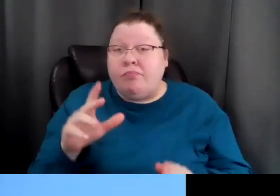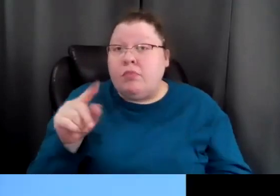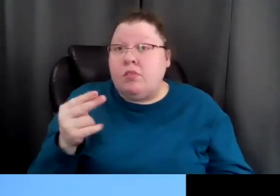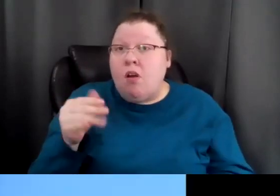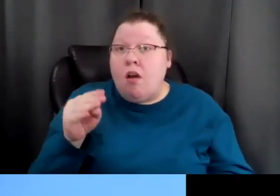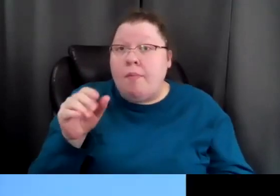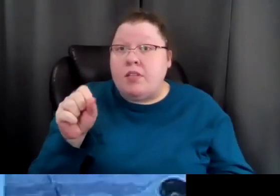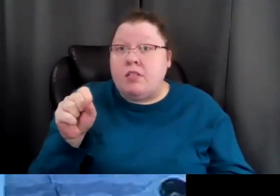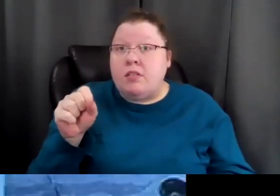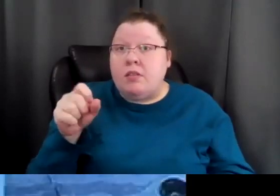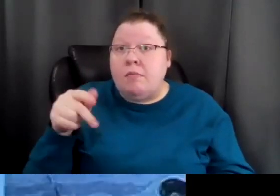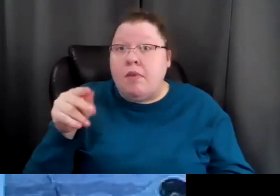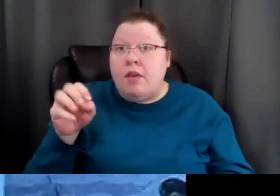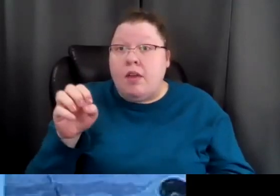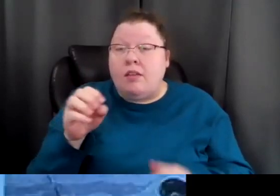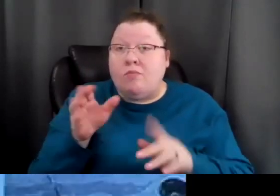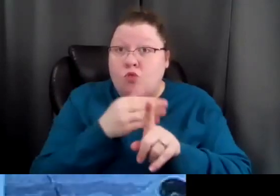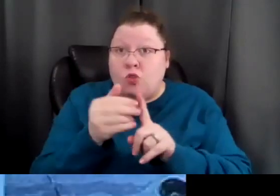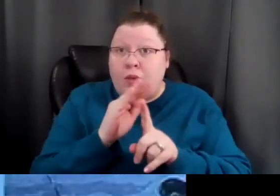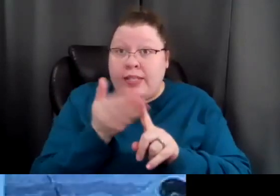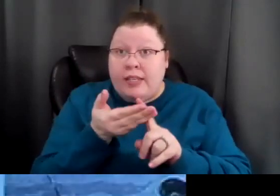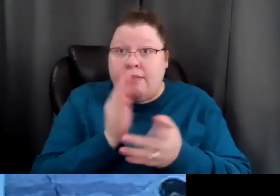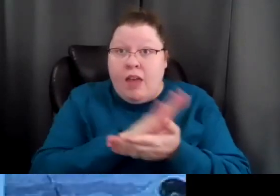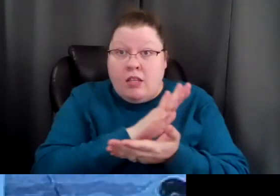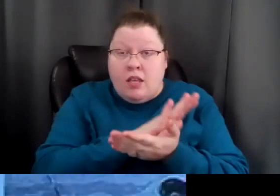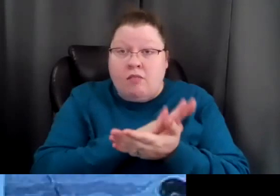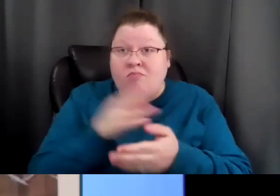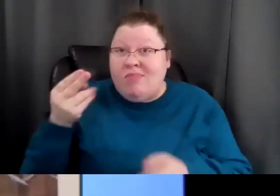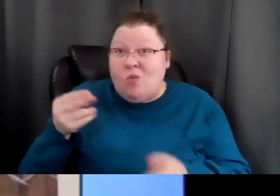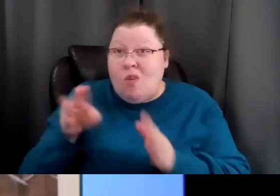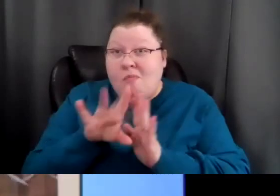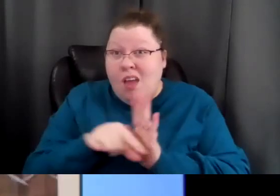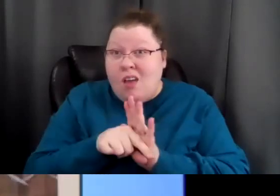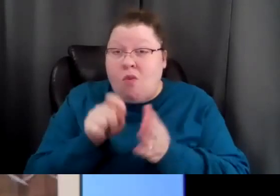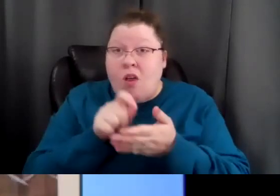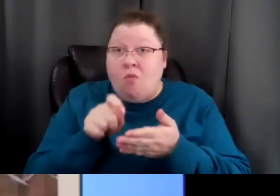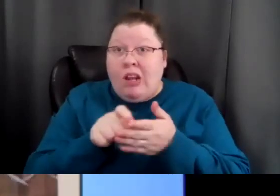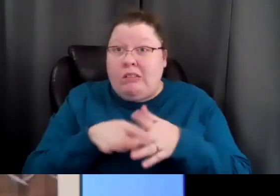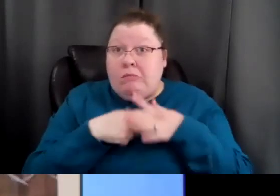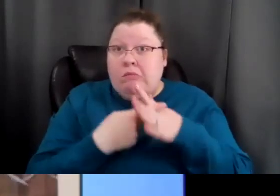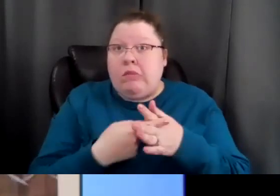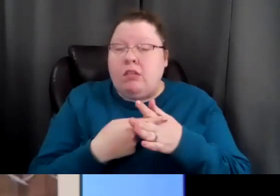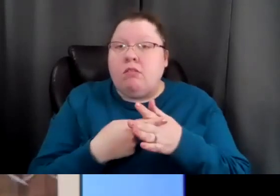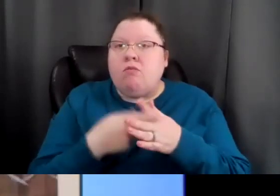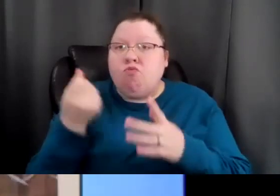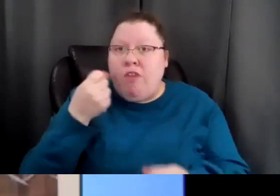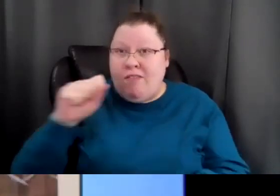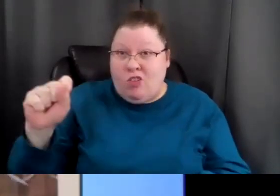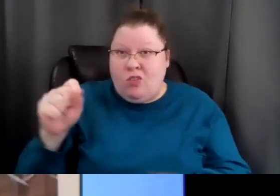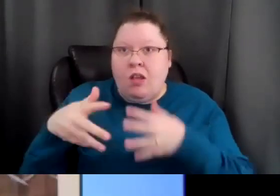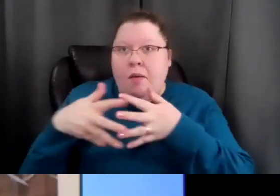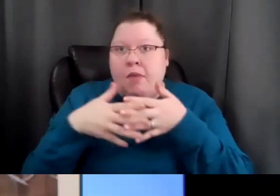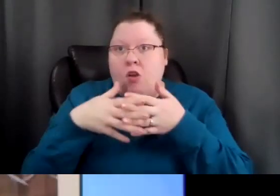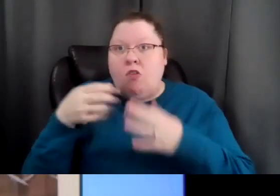a persuasive essay, and let me give you just a little bit of historical background. This was written at the very beginning of the Revolution, the